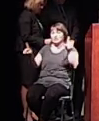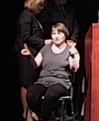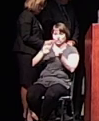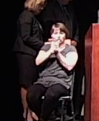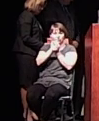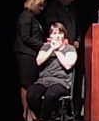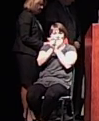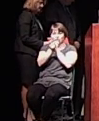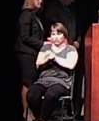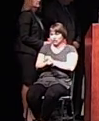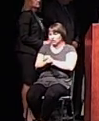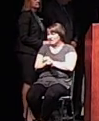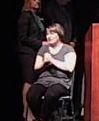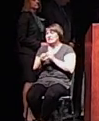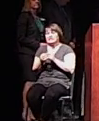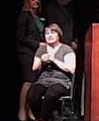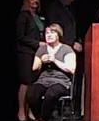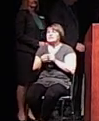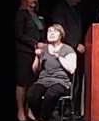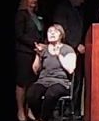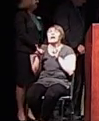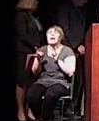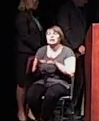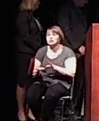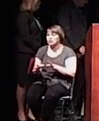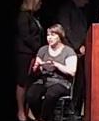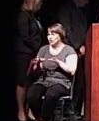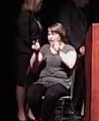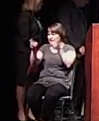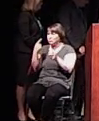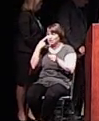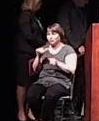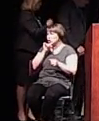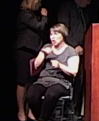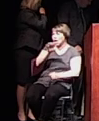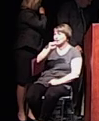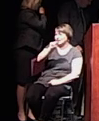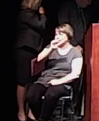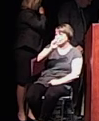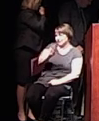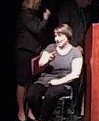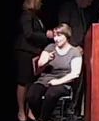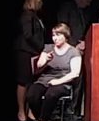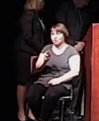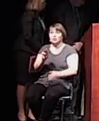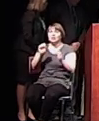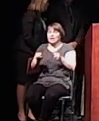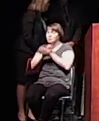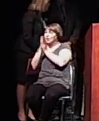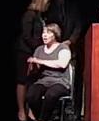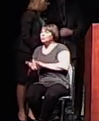for non-STEM majors accessible, doable, and even enjoyable.